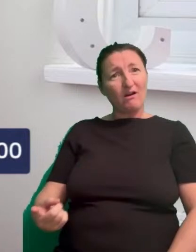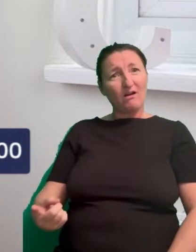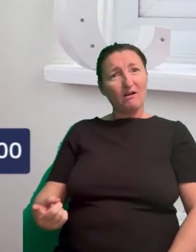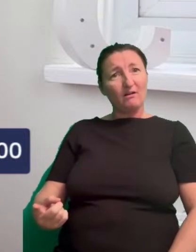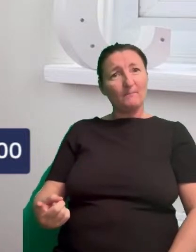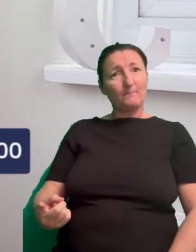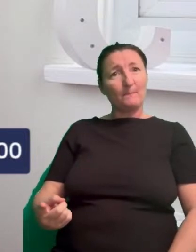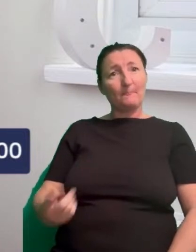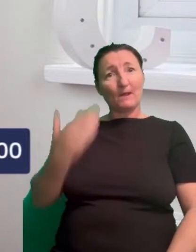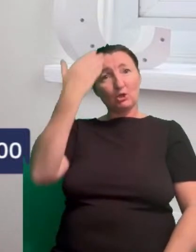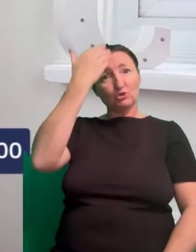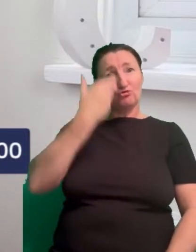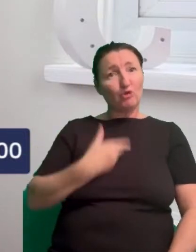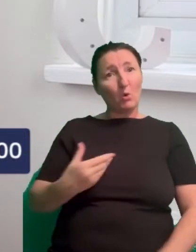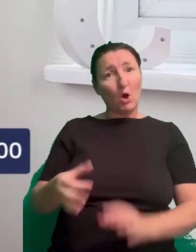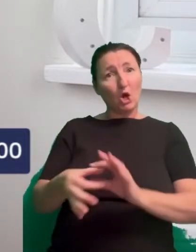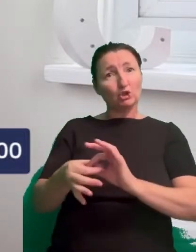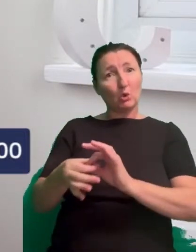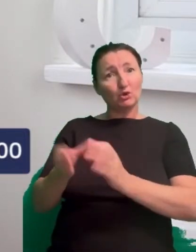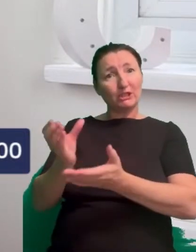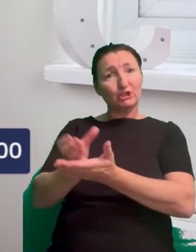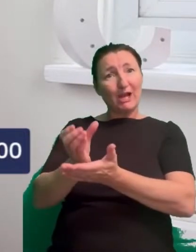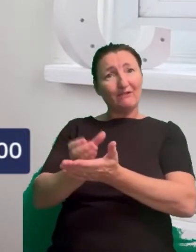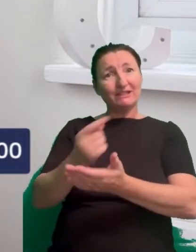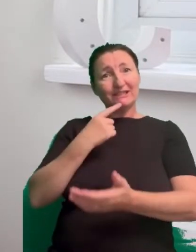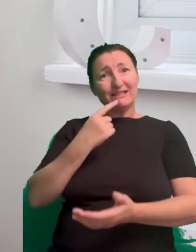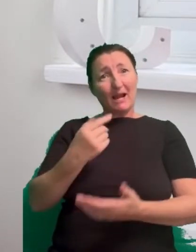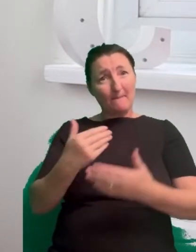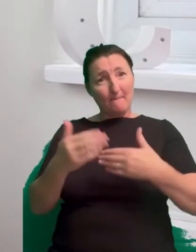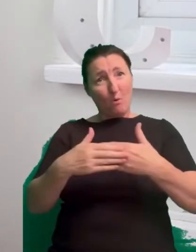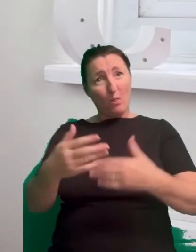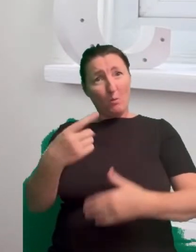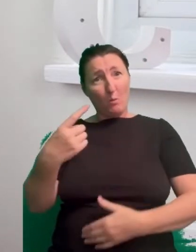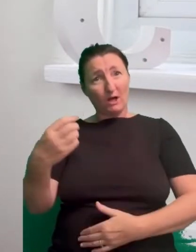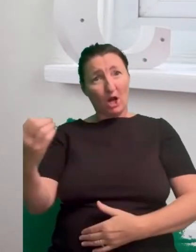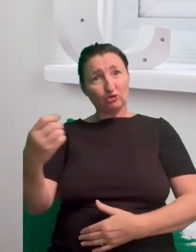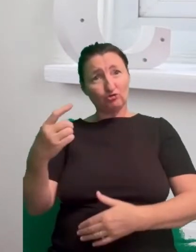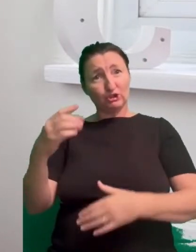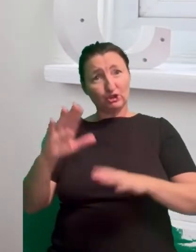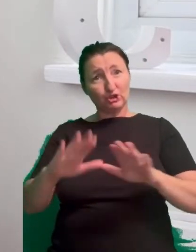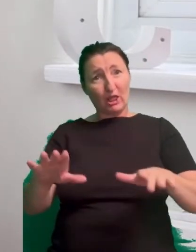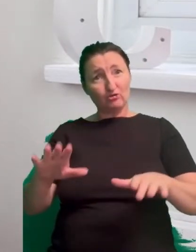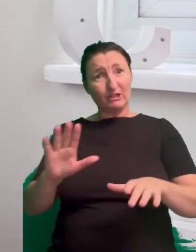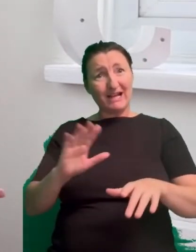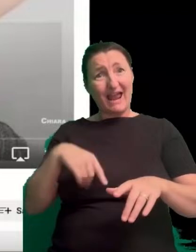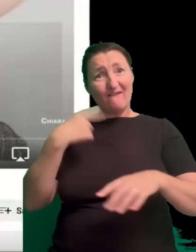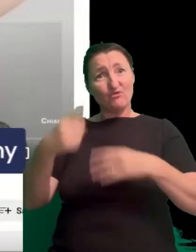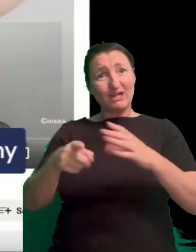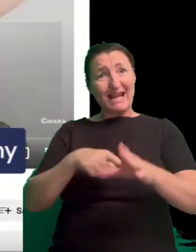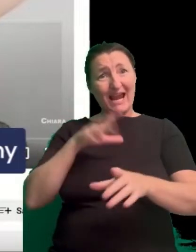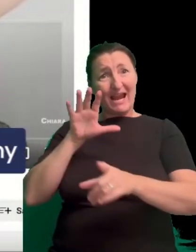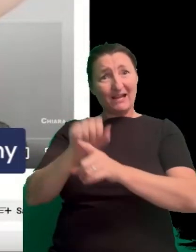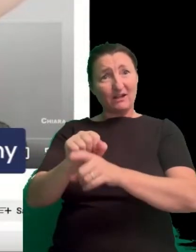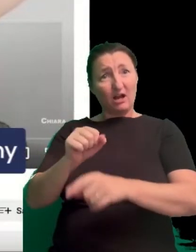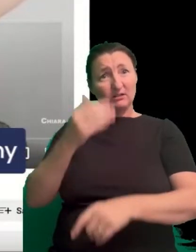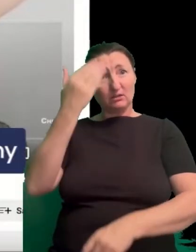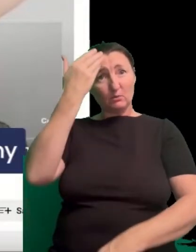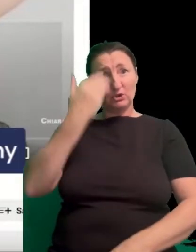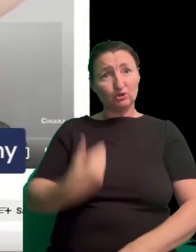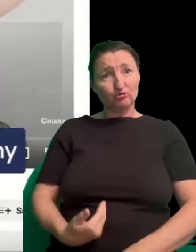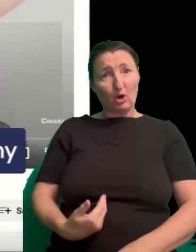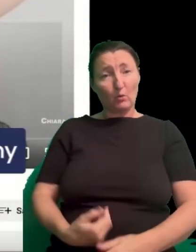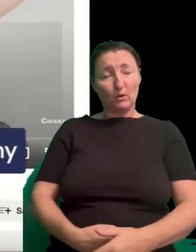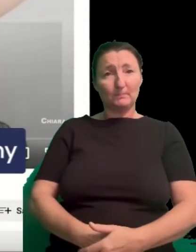Stroke Association, more than 400 children are diagnosed with a stroke each year in the UK. One of the videos